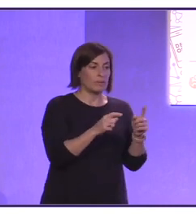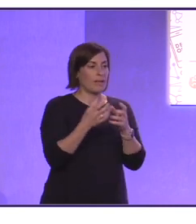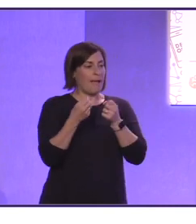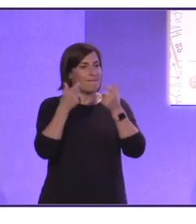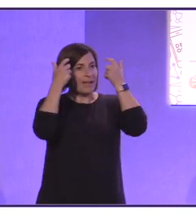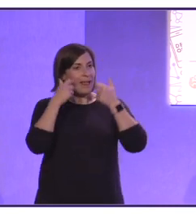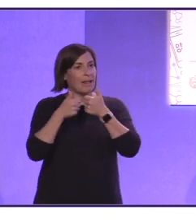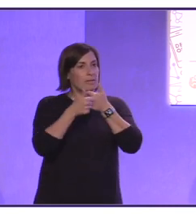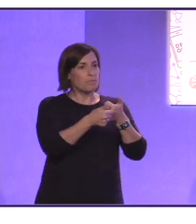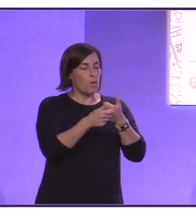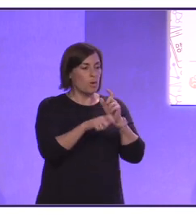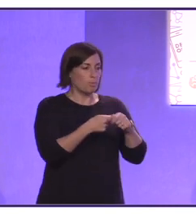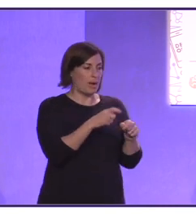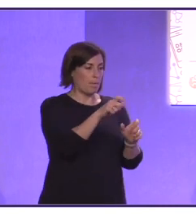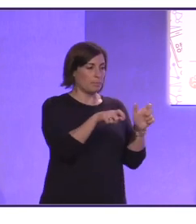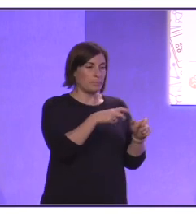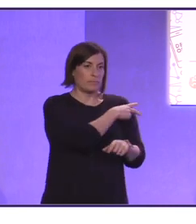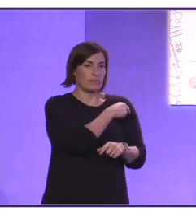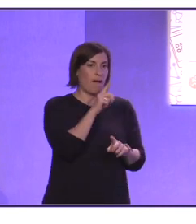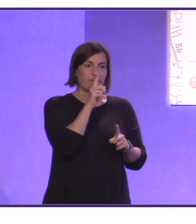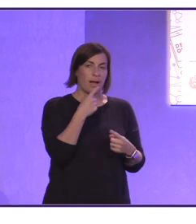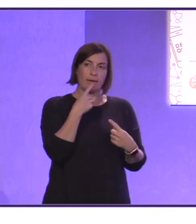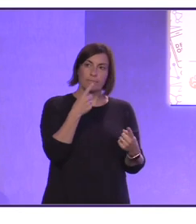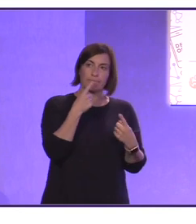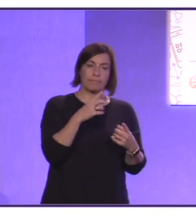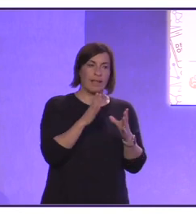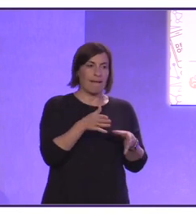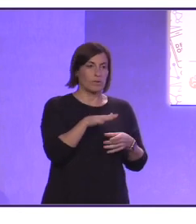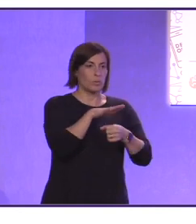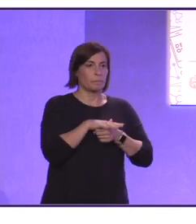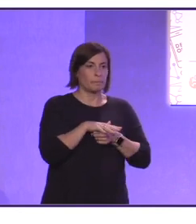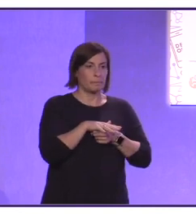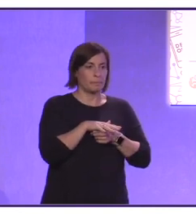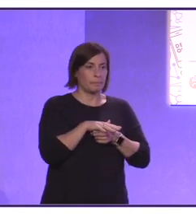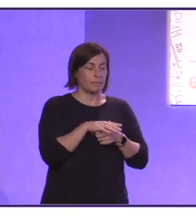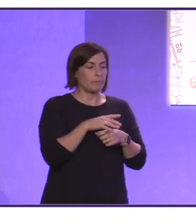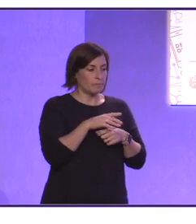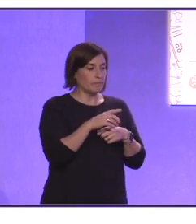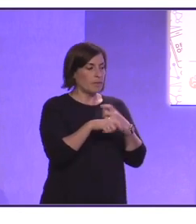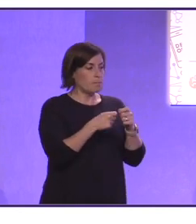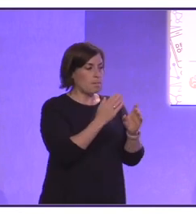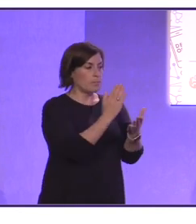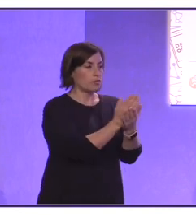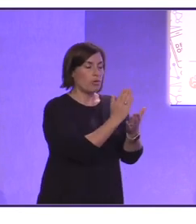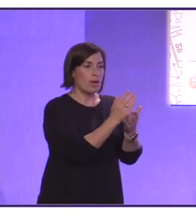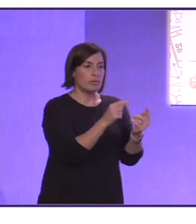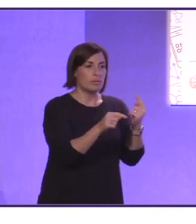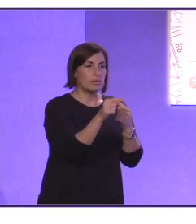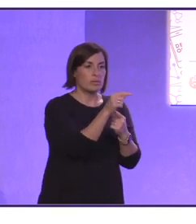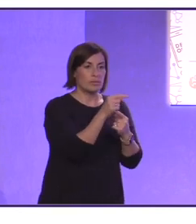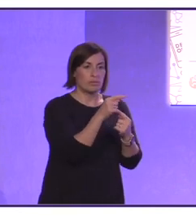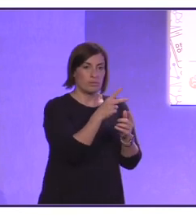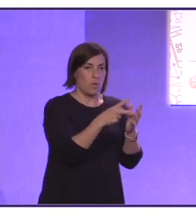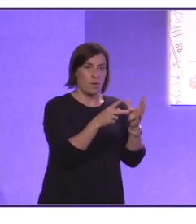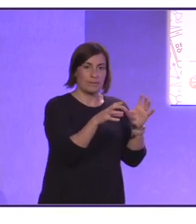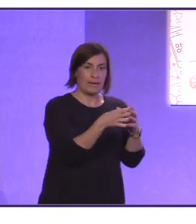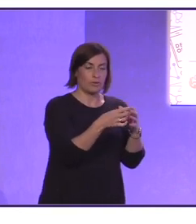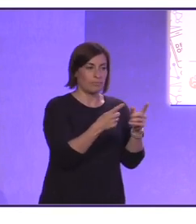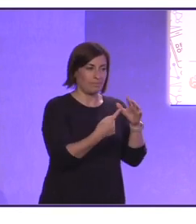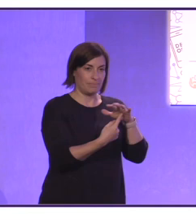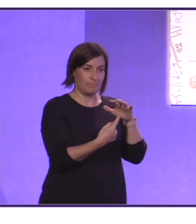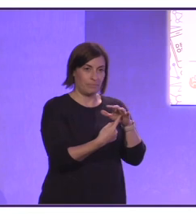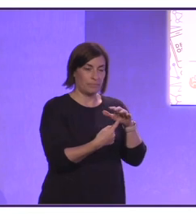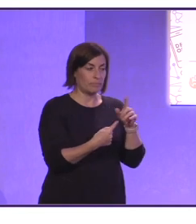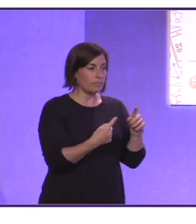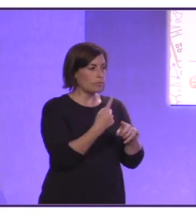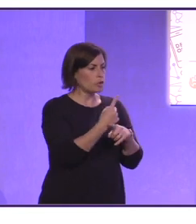It sucks away very slightly at the trust we have in the organization. I think trust's a key one. Not just going back to Jen's talk